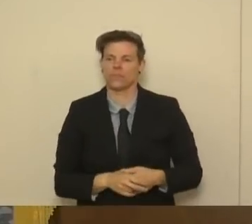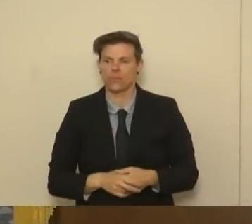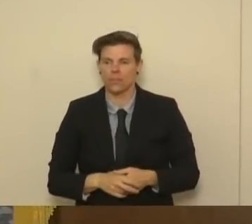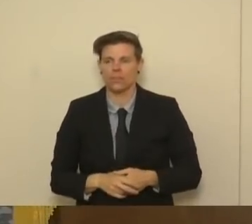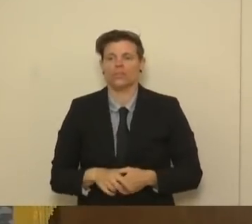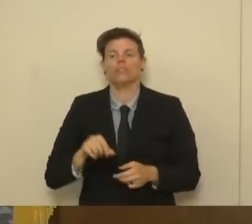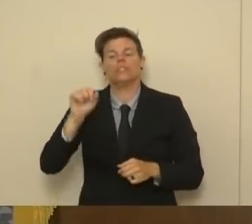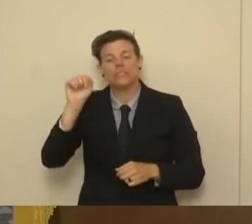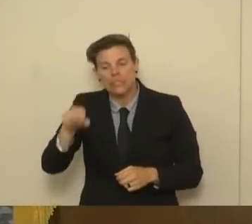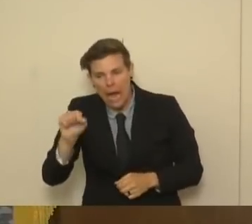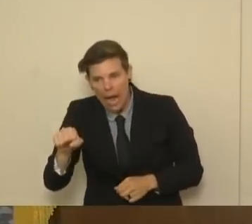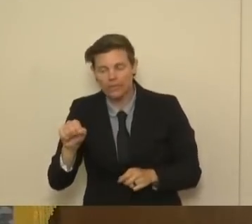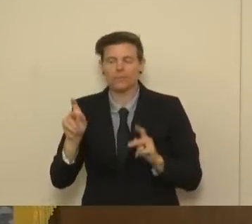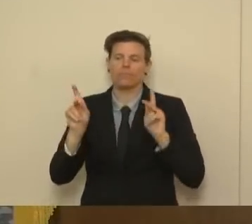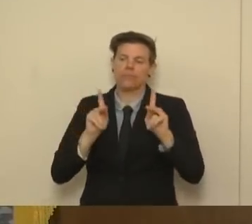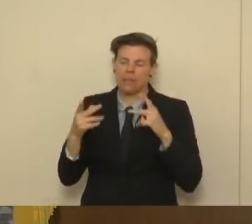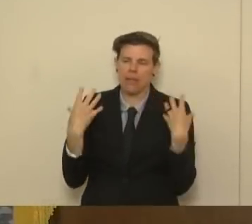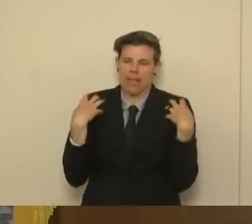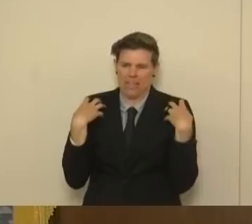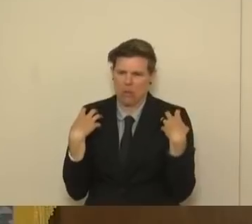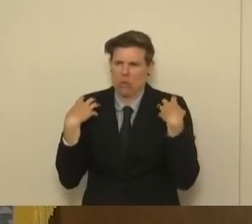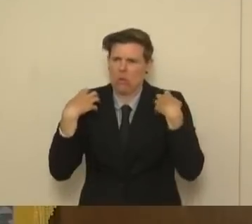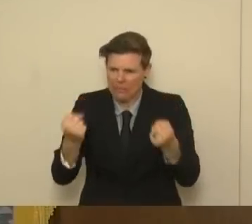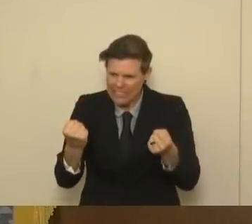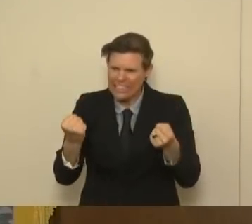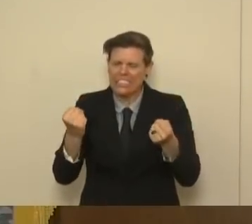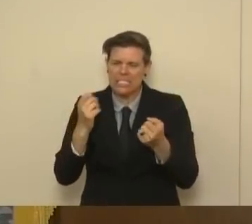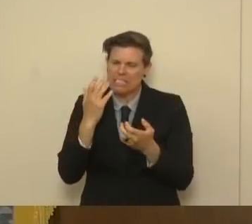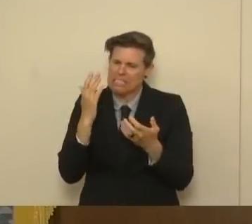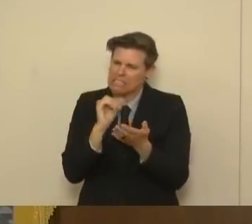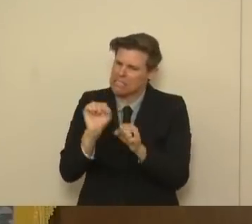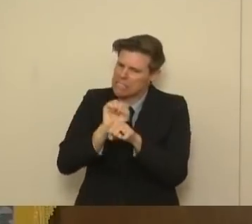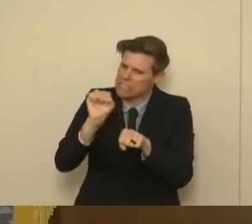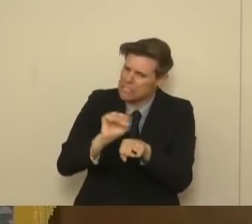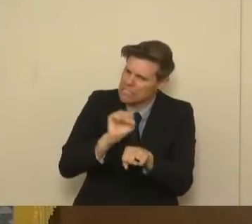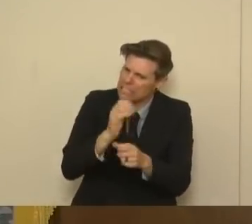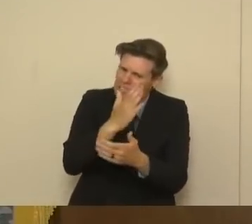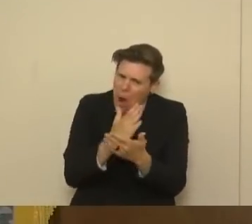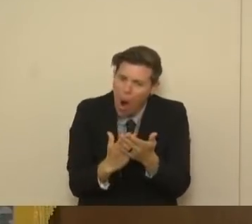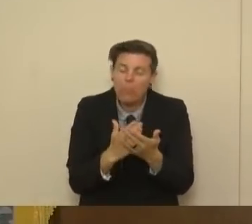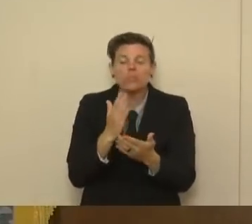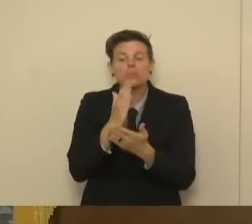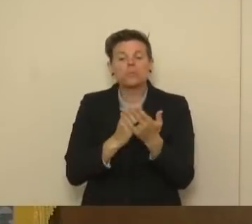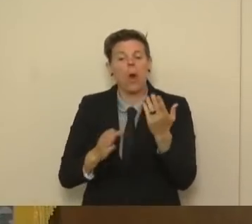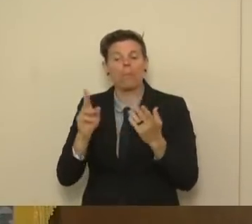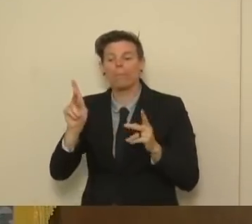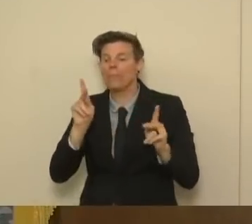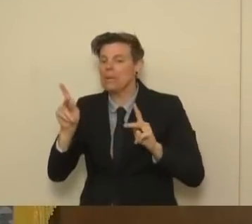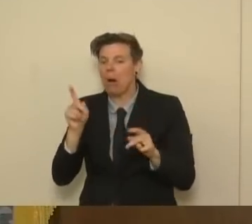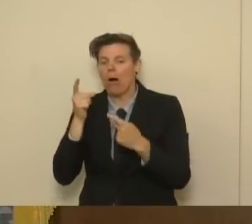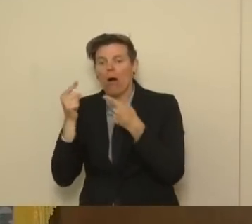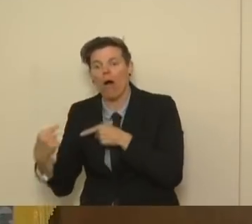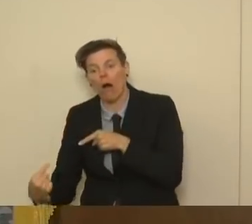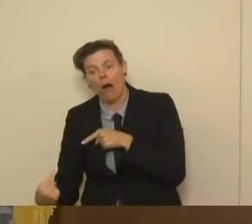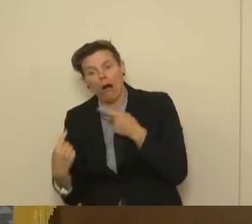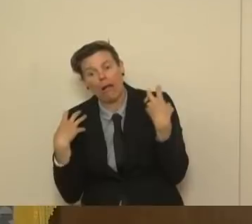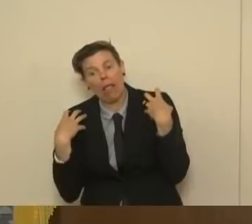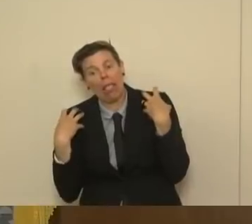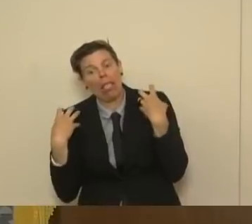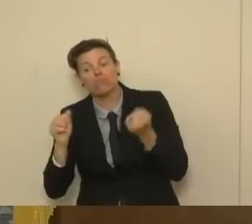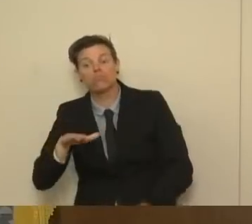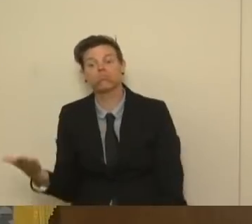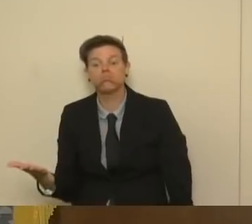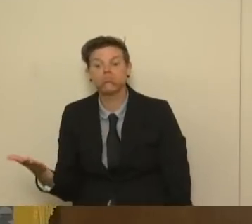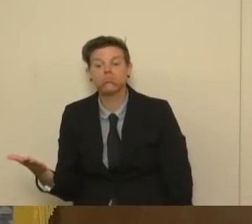this vicious virus, we are yet as a nation to have adequate evidence